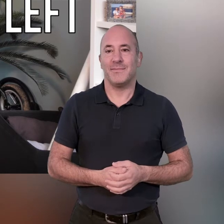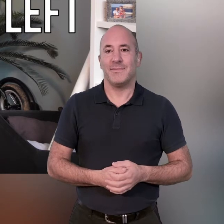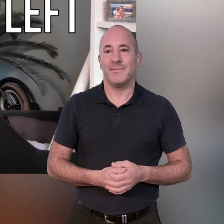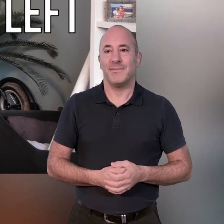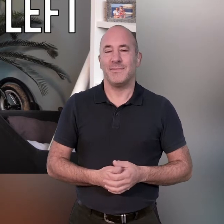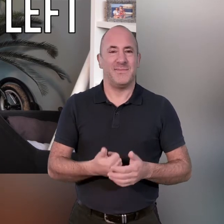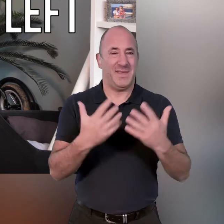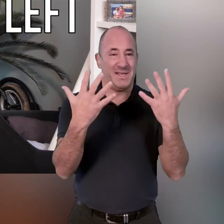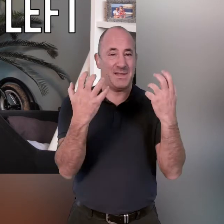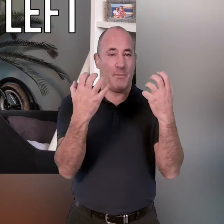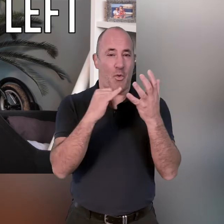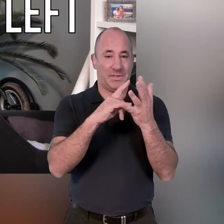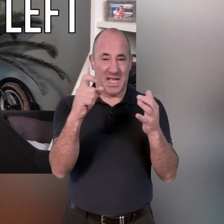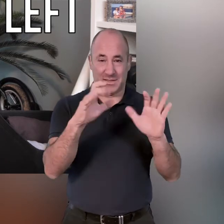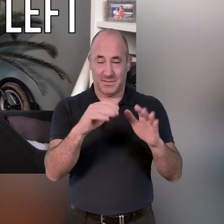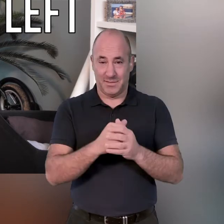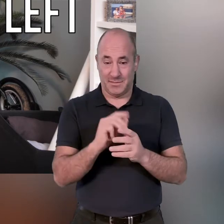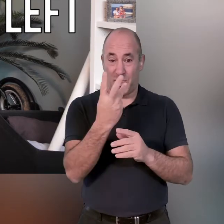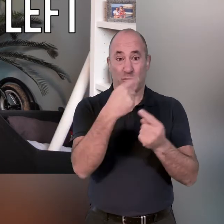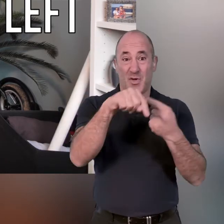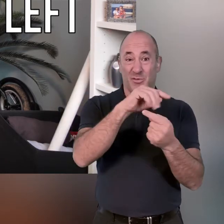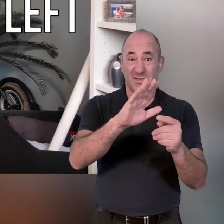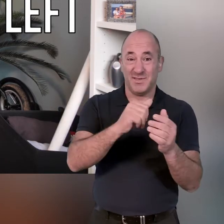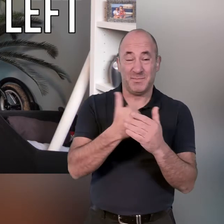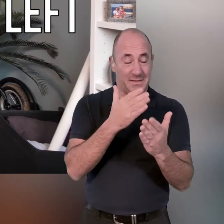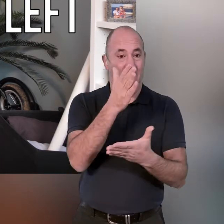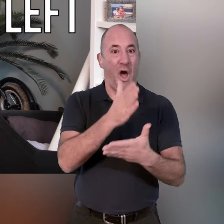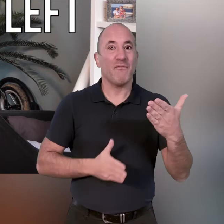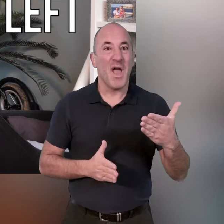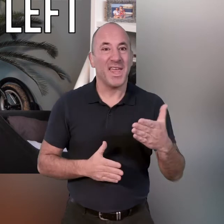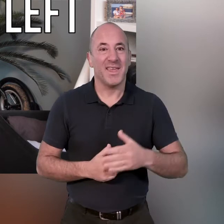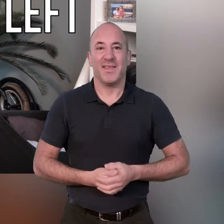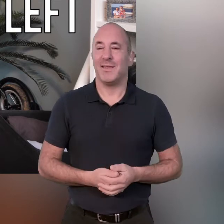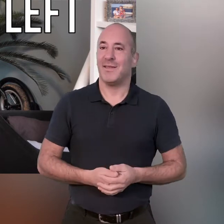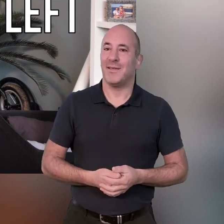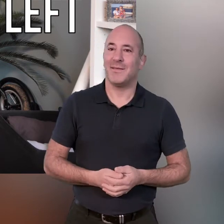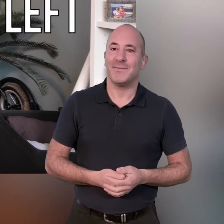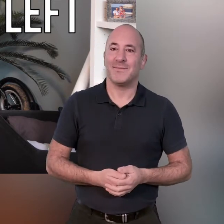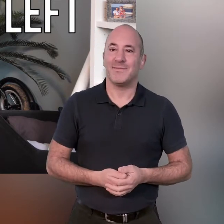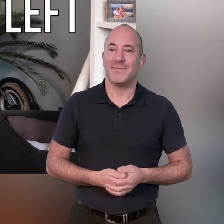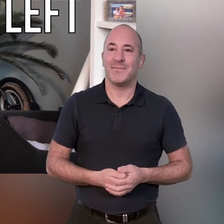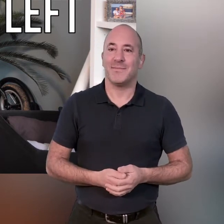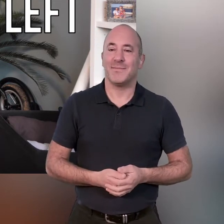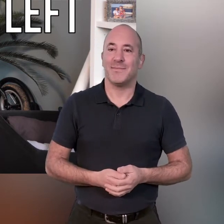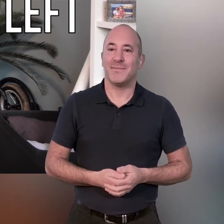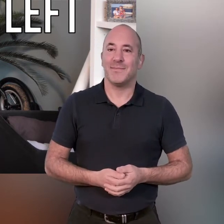So last 10 seconds of round 3 here, and we will be halfway through our session.